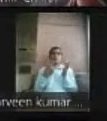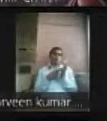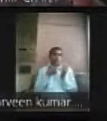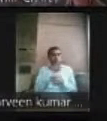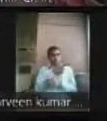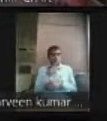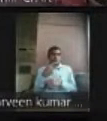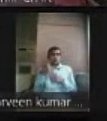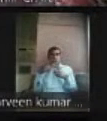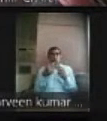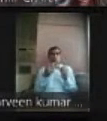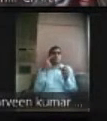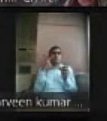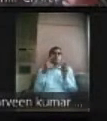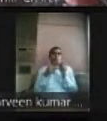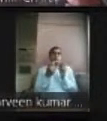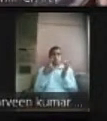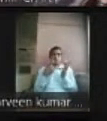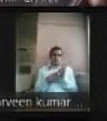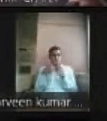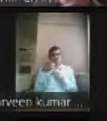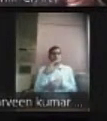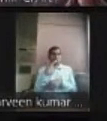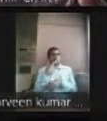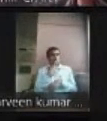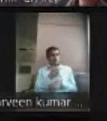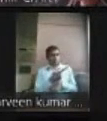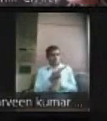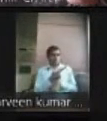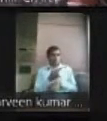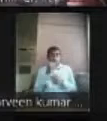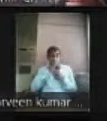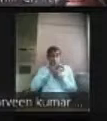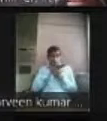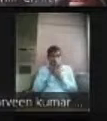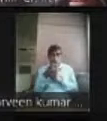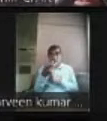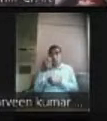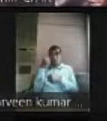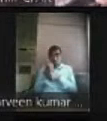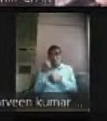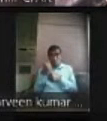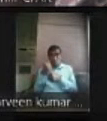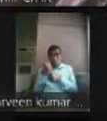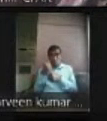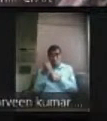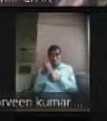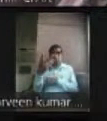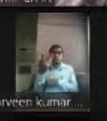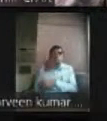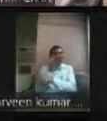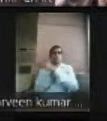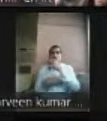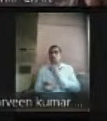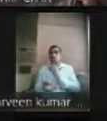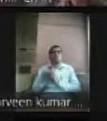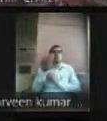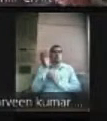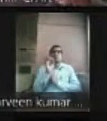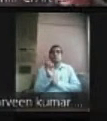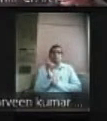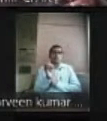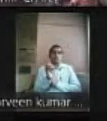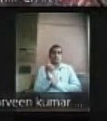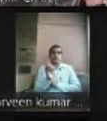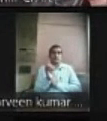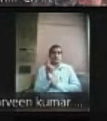I'm completely um agreeable with them with what they said. That what they should have, what